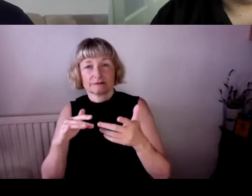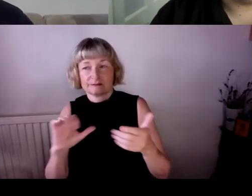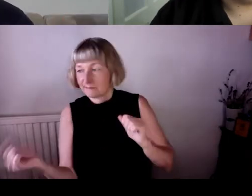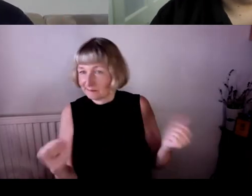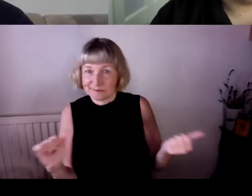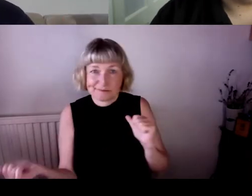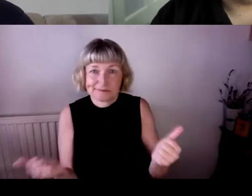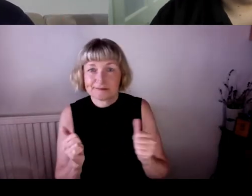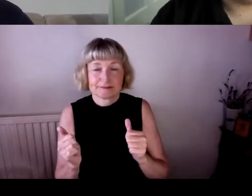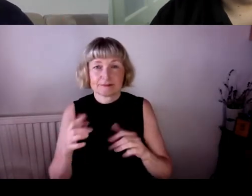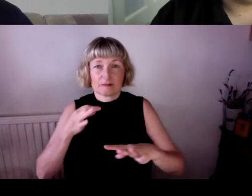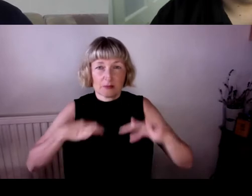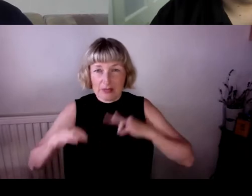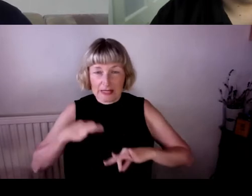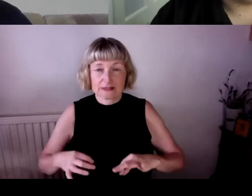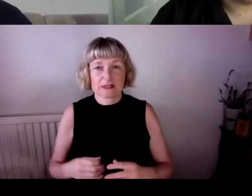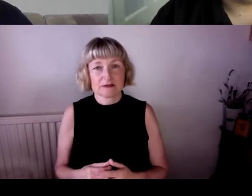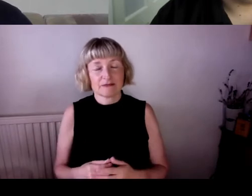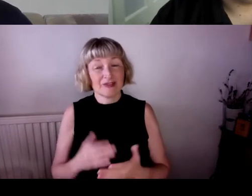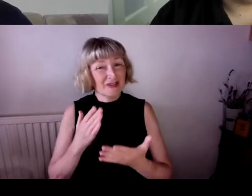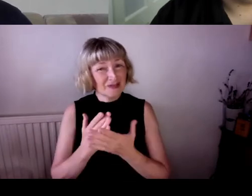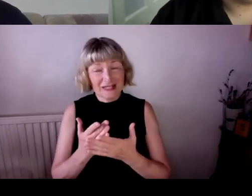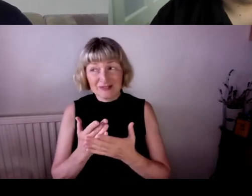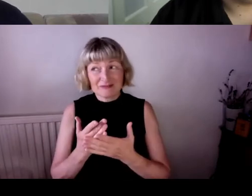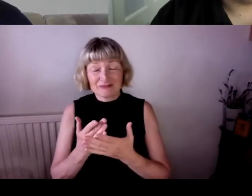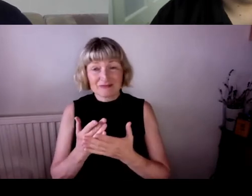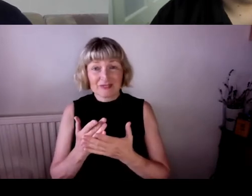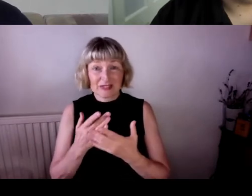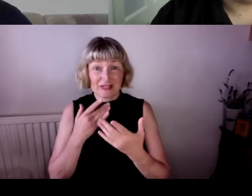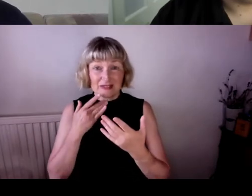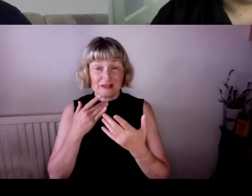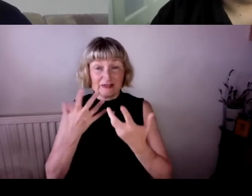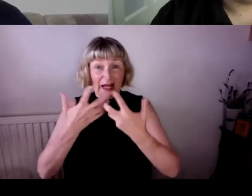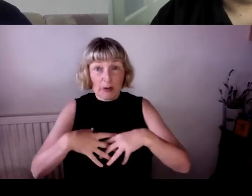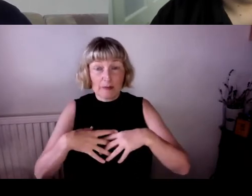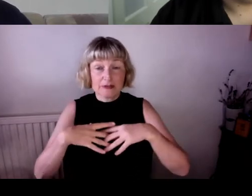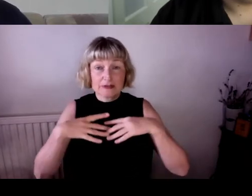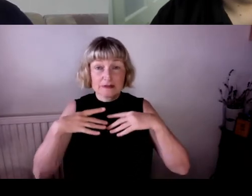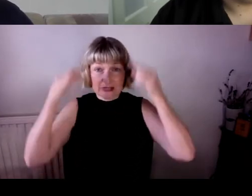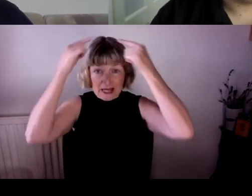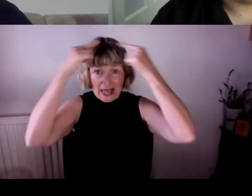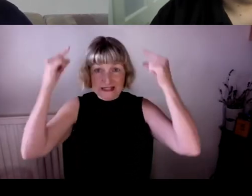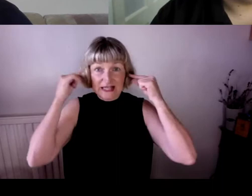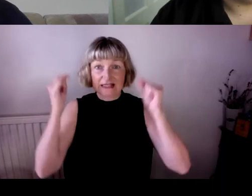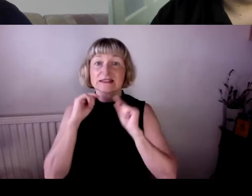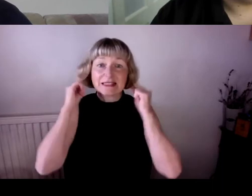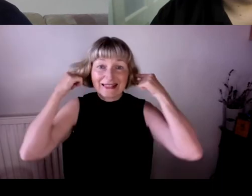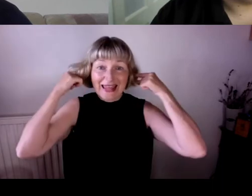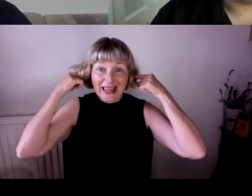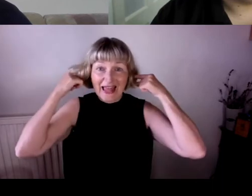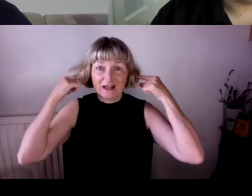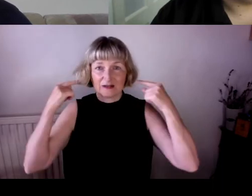things haven't really changed in a long time. These headsets that are being used in most theatres are used